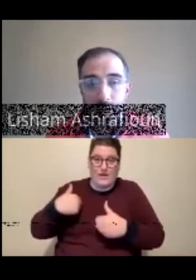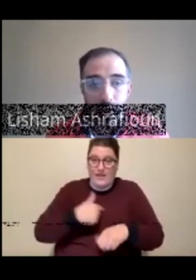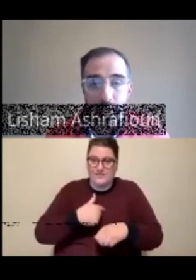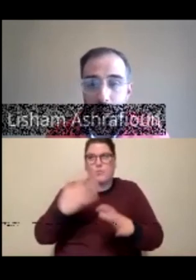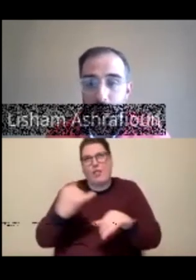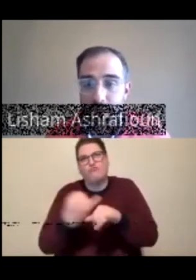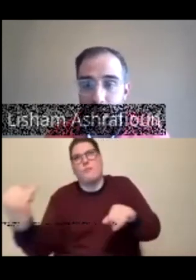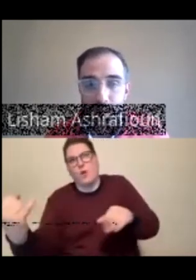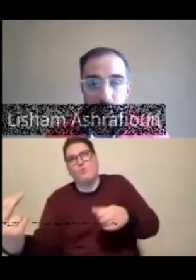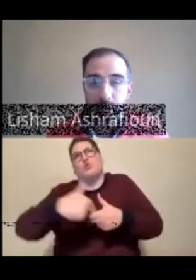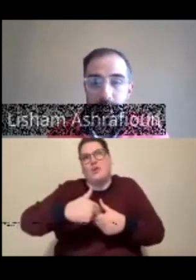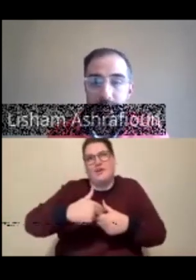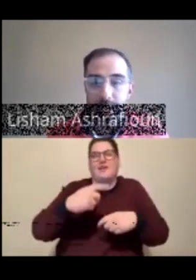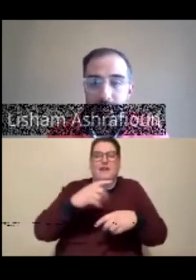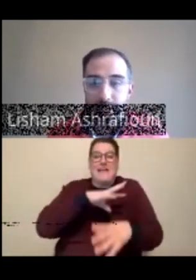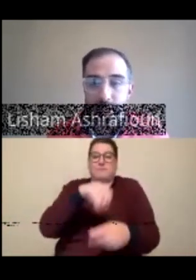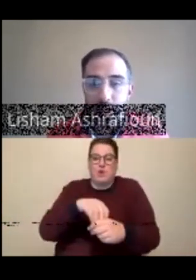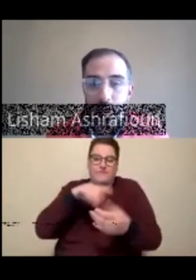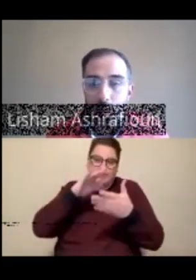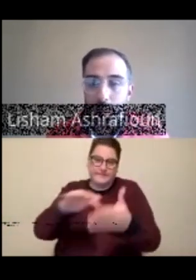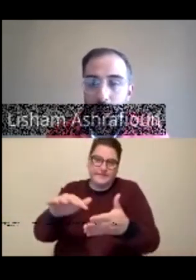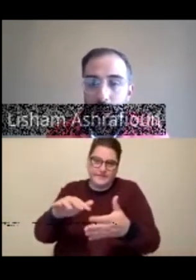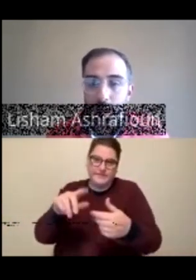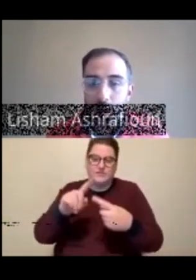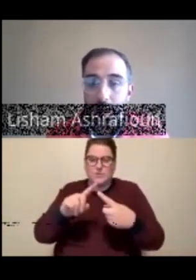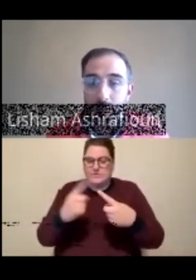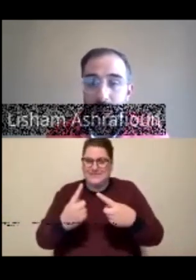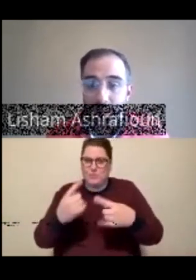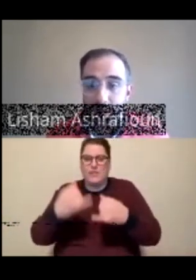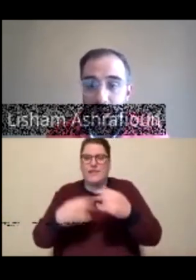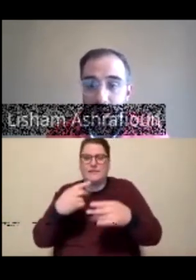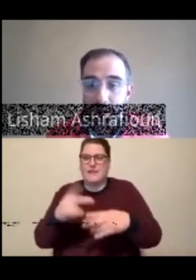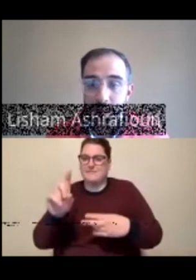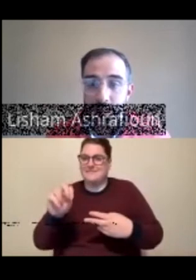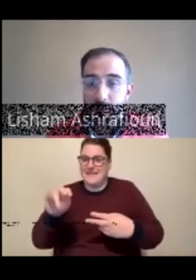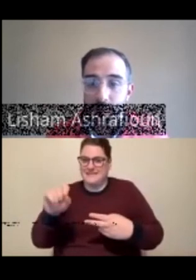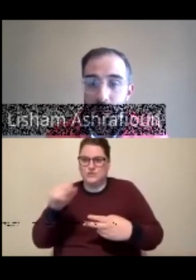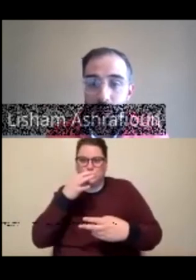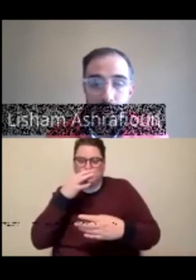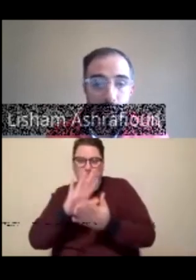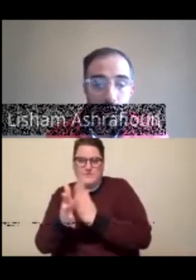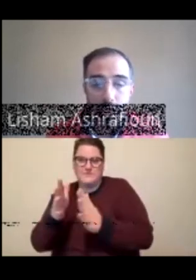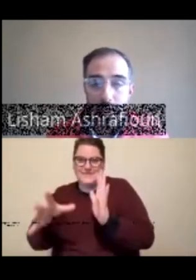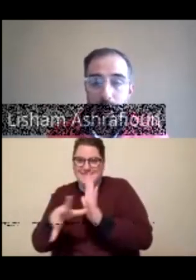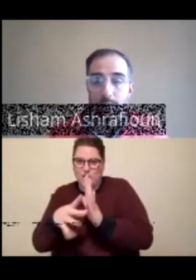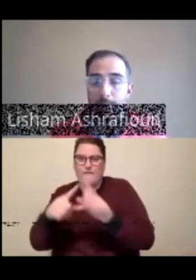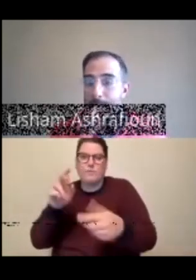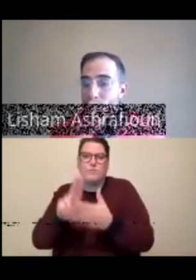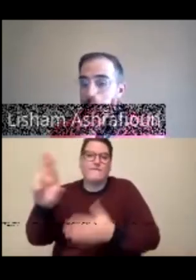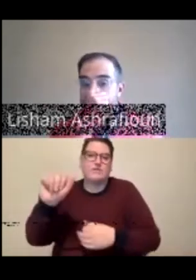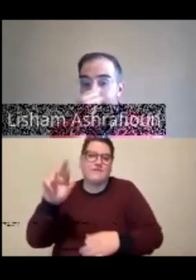remotely, but as part of the study. So Ethan Dennis will be going into his senior year, and he is from the University of